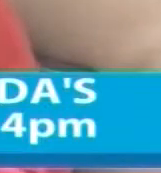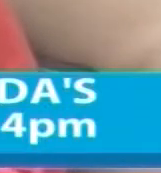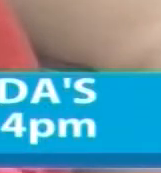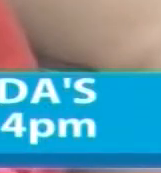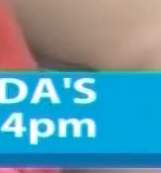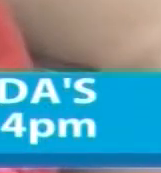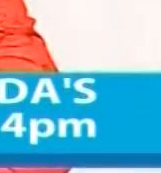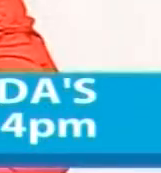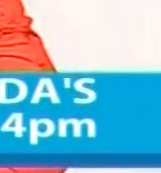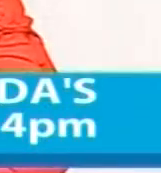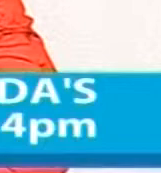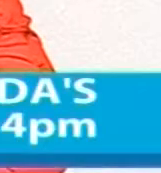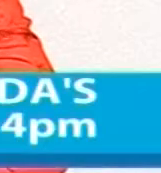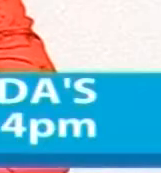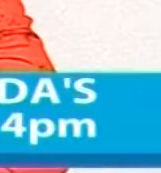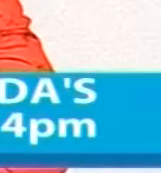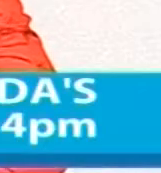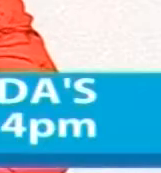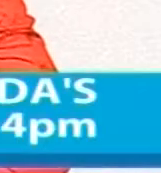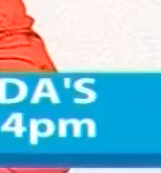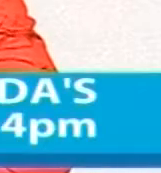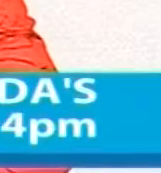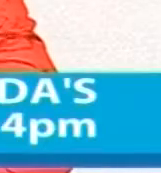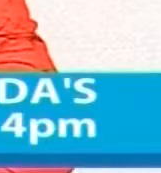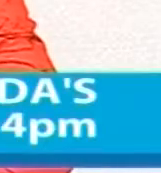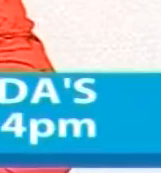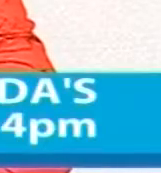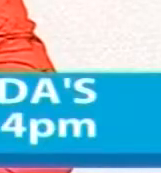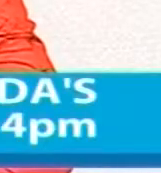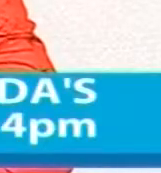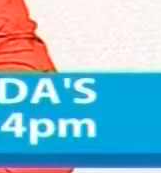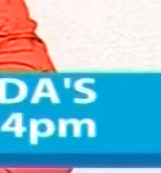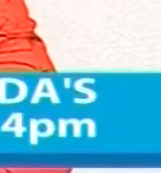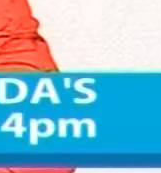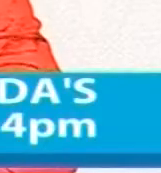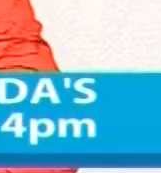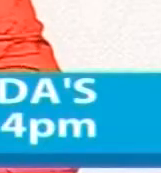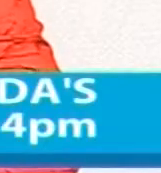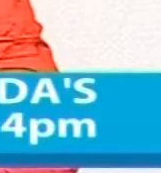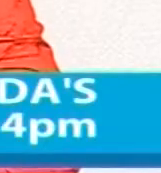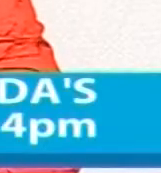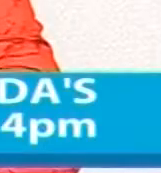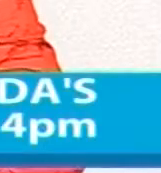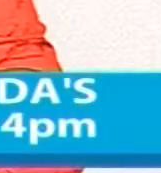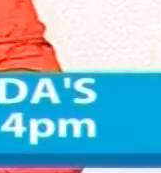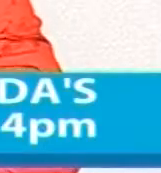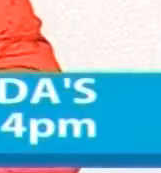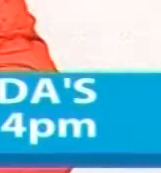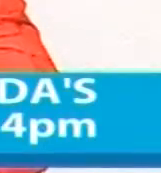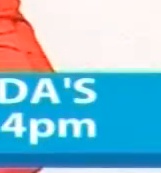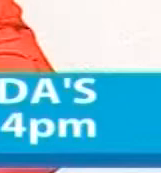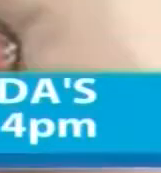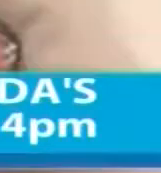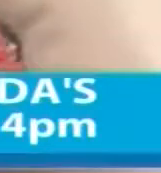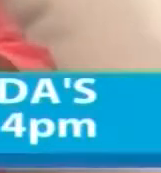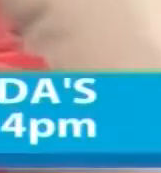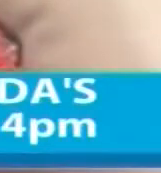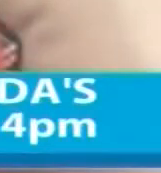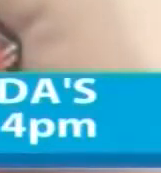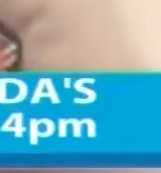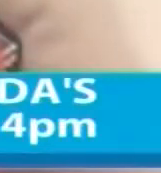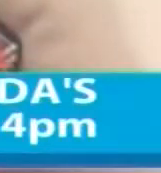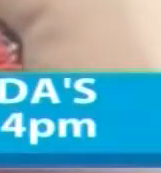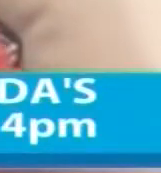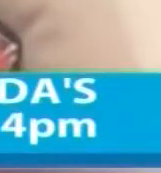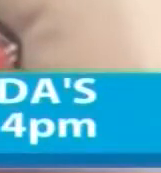what are women doing. Okay. Choose to challenge. Okay. So what are you choosing to challenge? Wow. I'm choosing to challenge myself in many things which I'll share. Many of